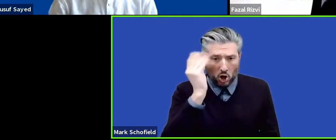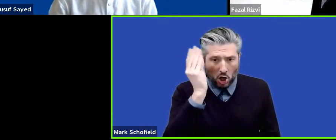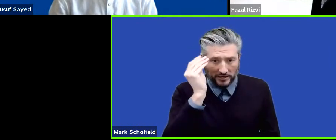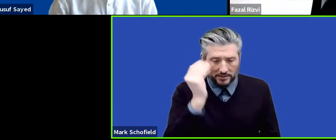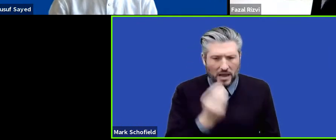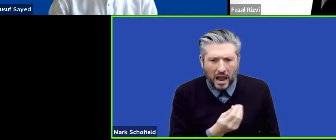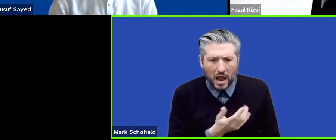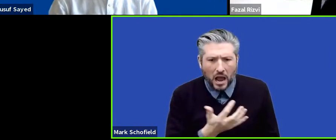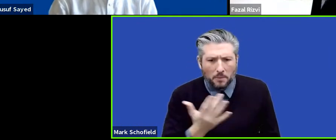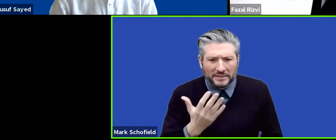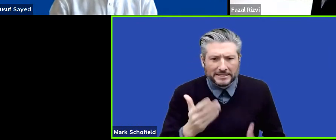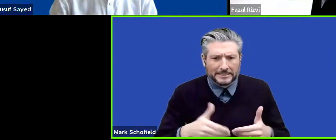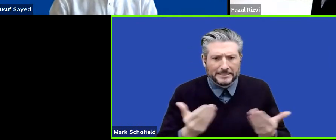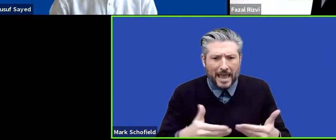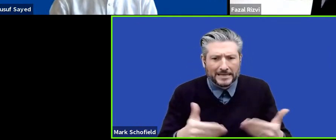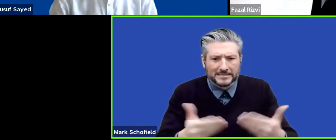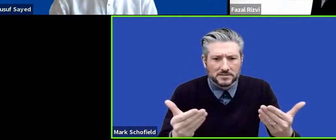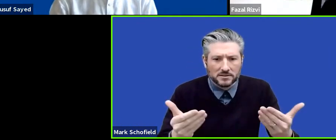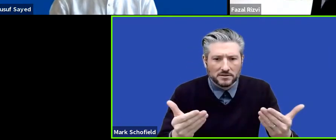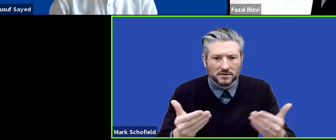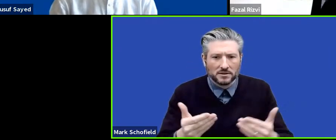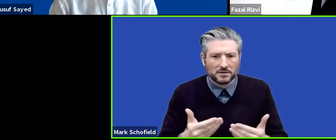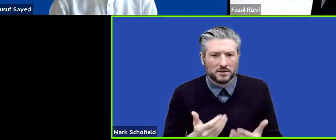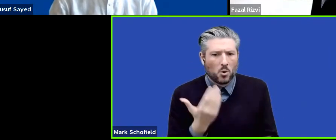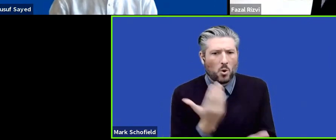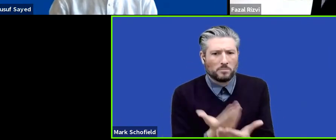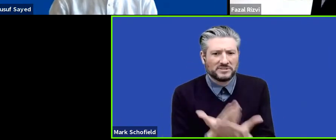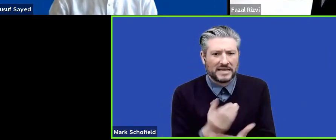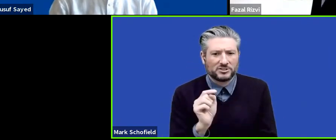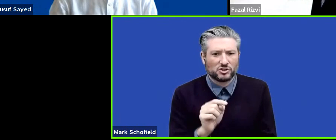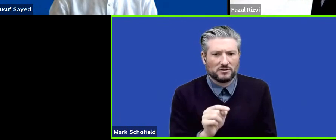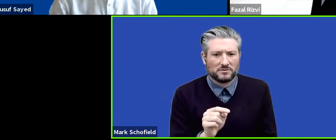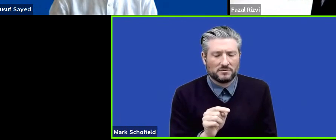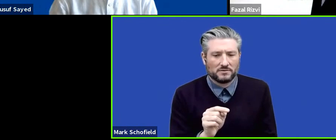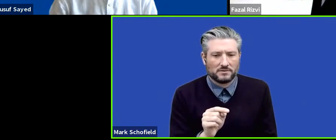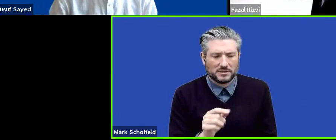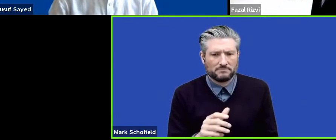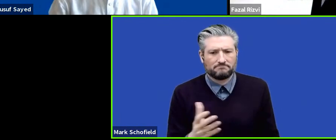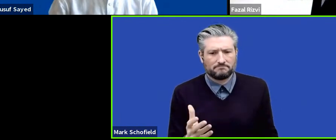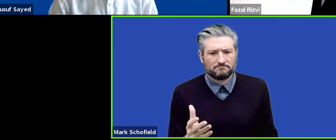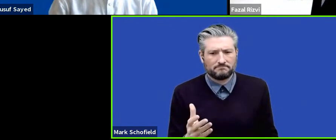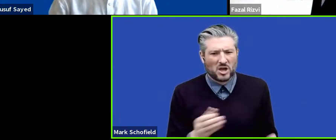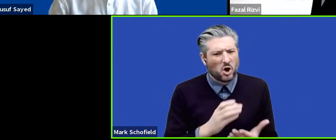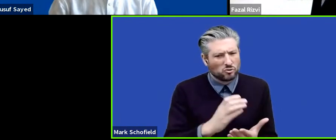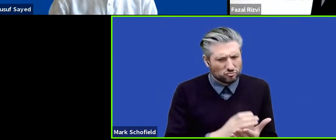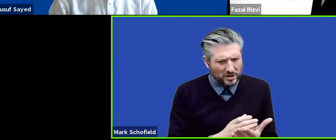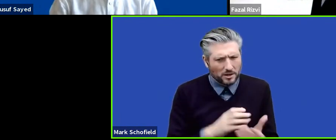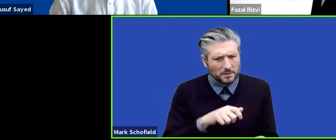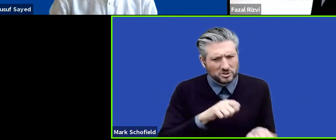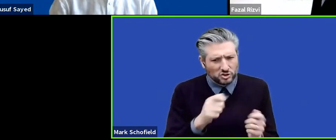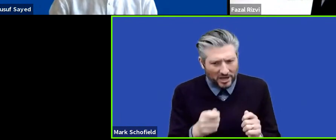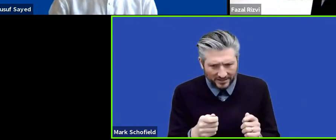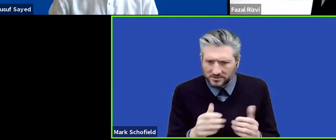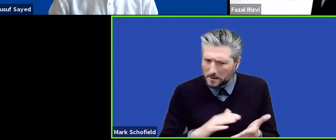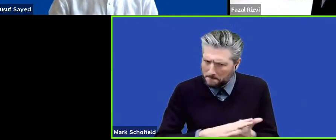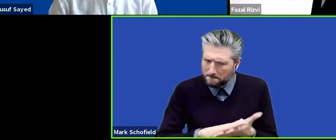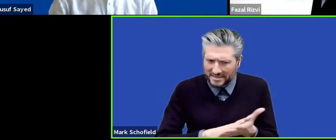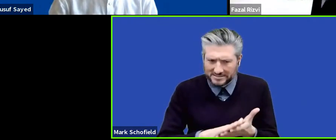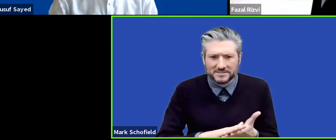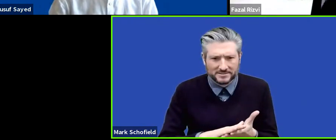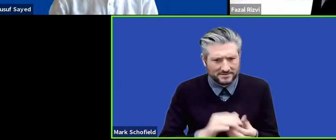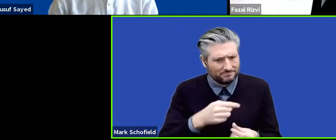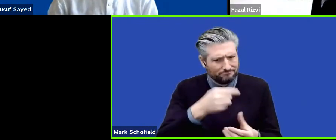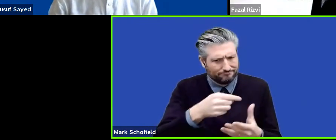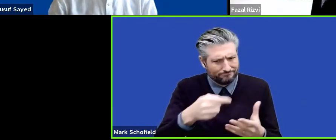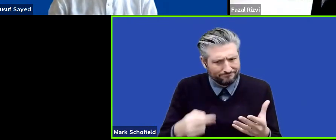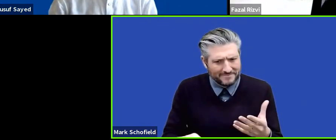dominant leitmotif about how we've thought about curriculum change. We've thought about assessment, not in